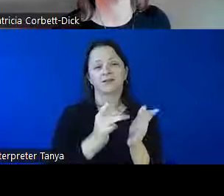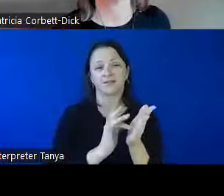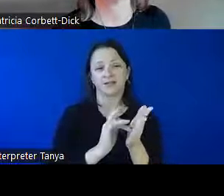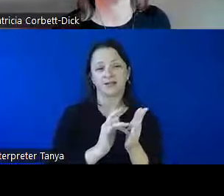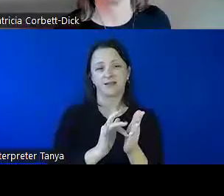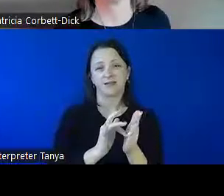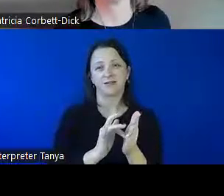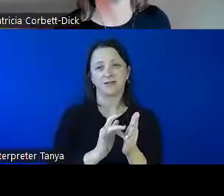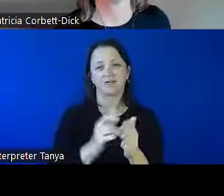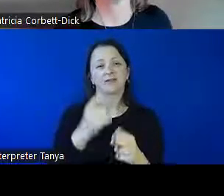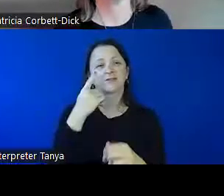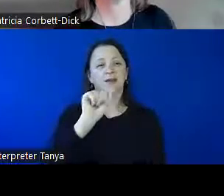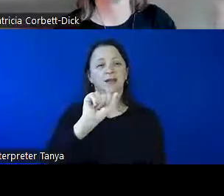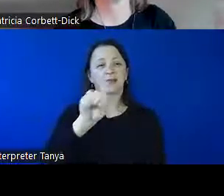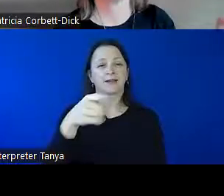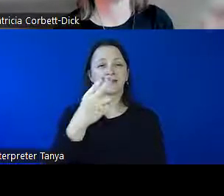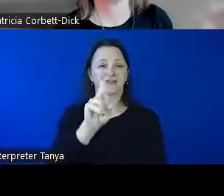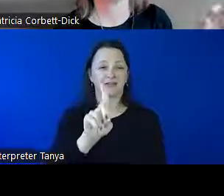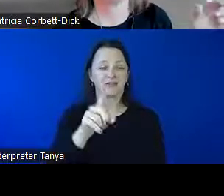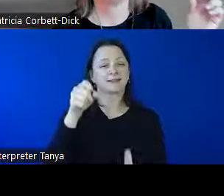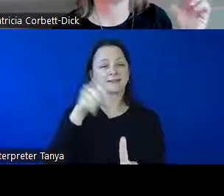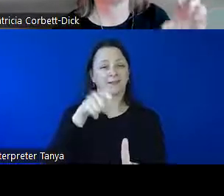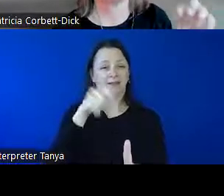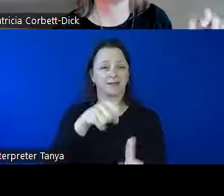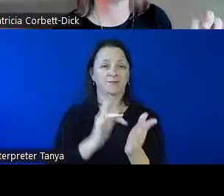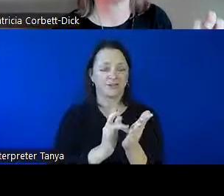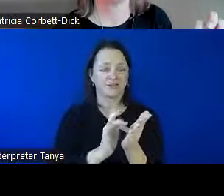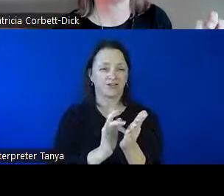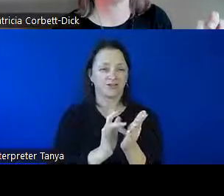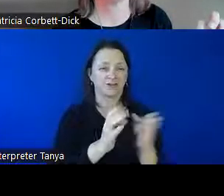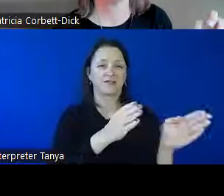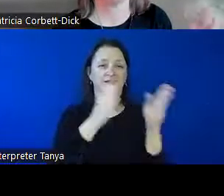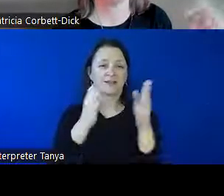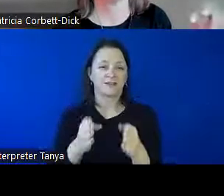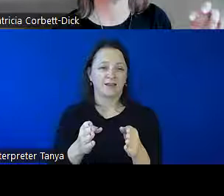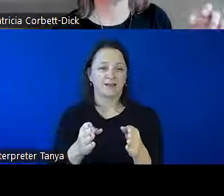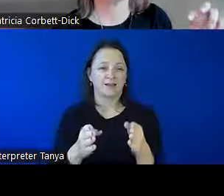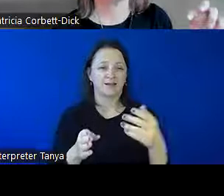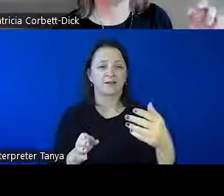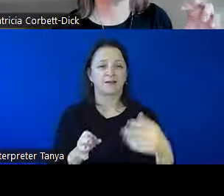might be used in ADHD, the stimulants, and then the lower two